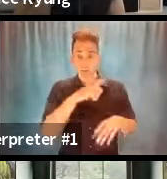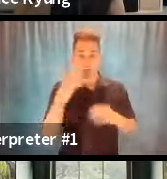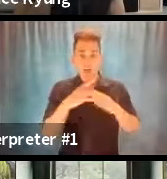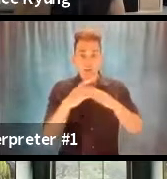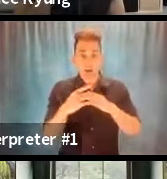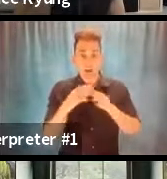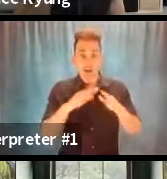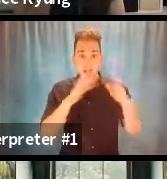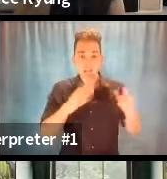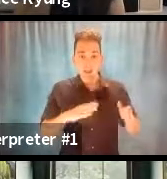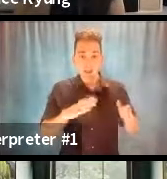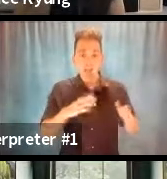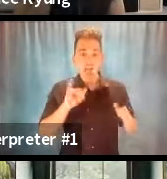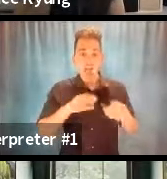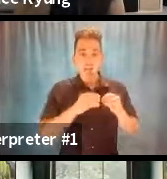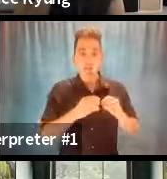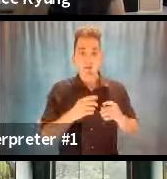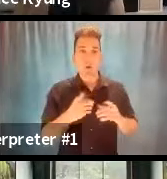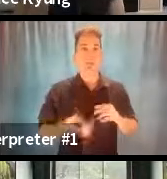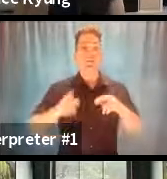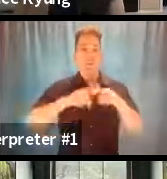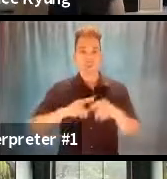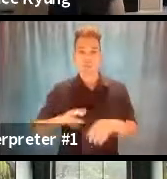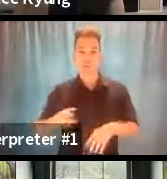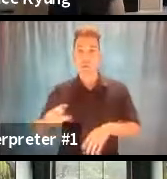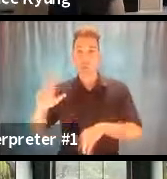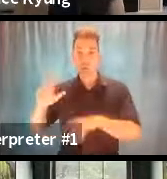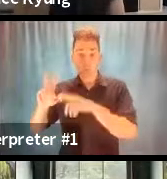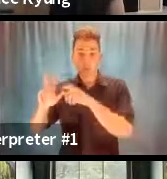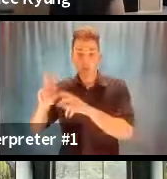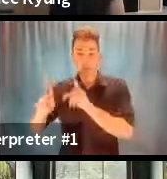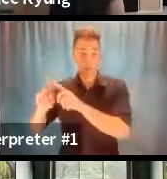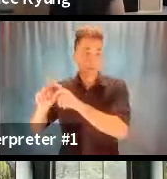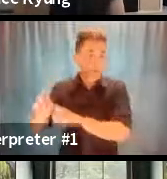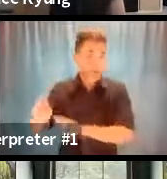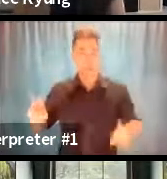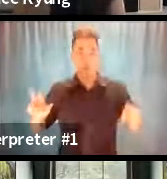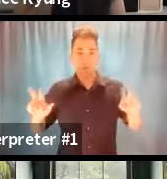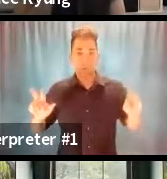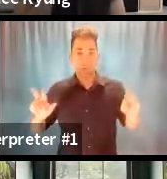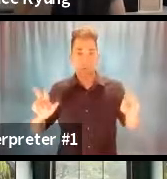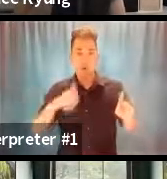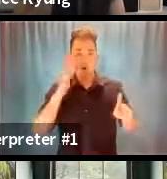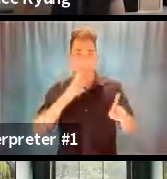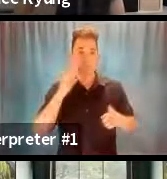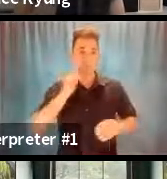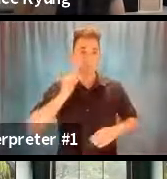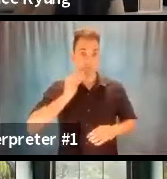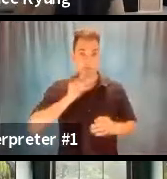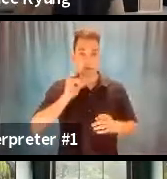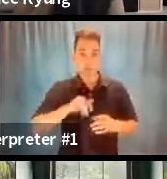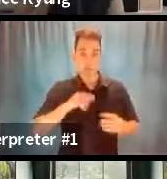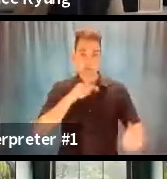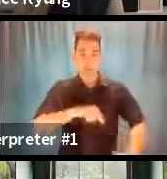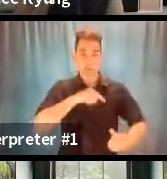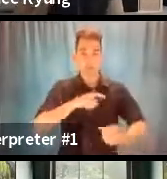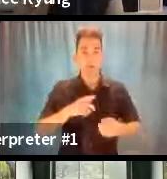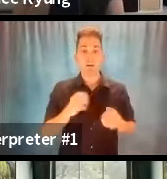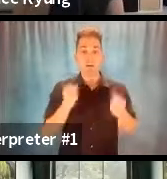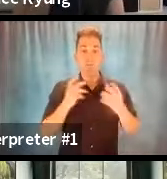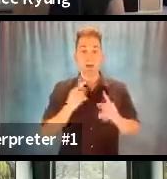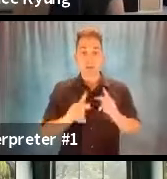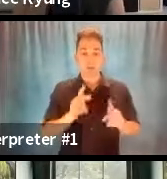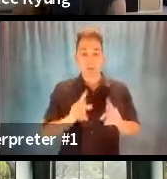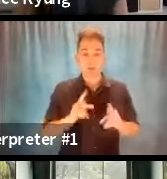number increases to 1 in 3. Older adults have been significantly affected by the pandemic. Many are physically and socially isolated and struggling to meet